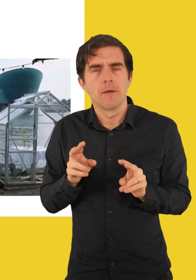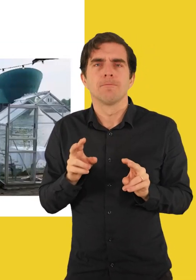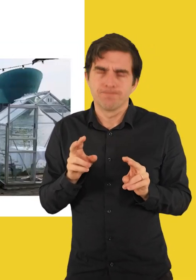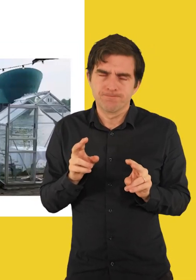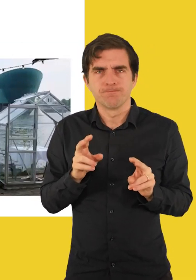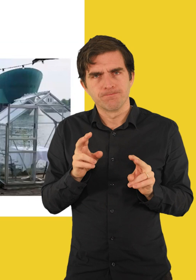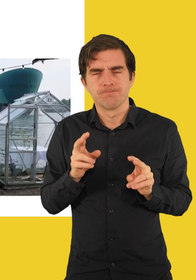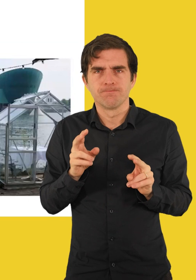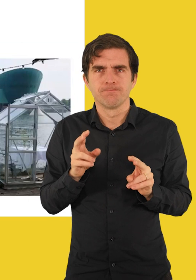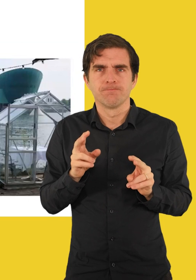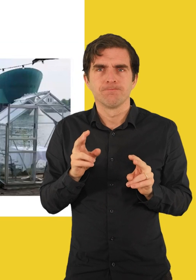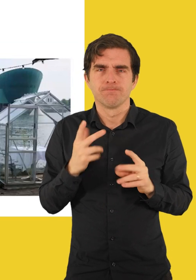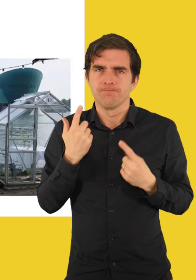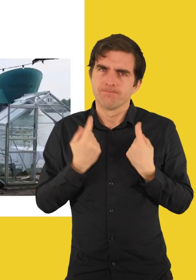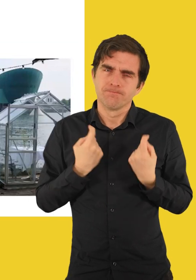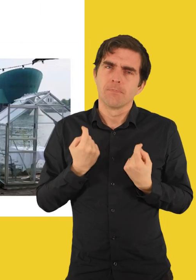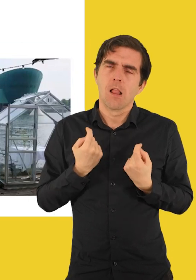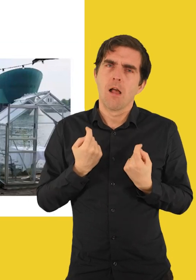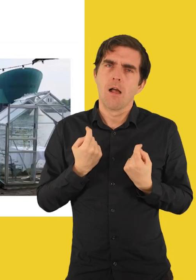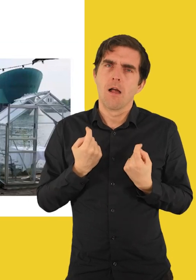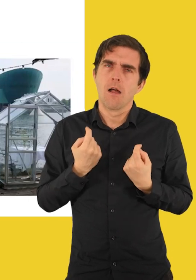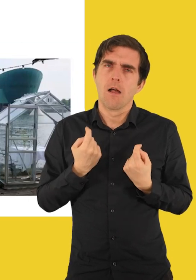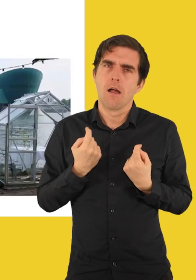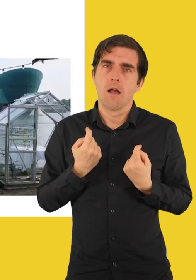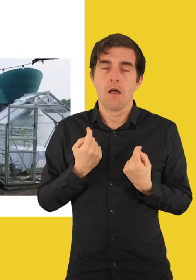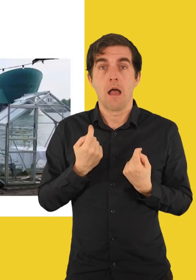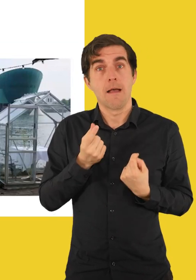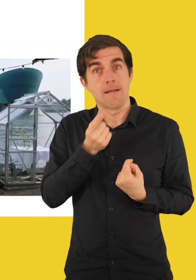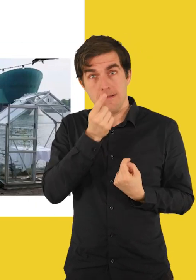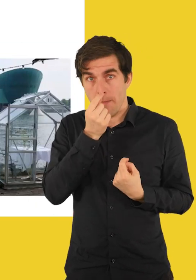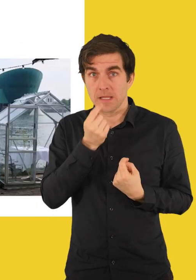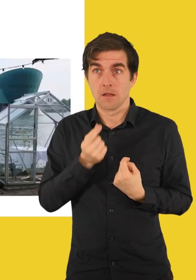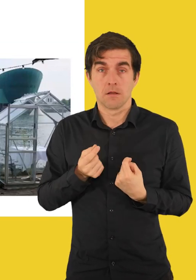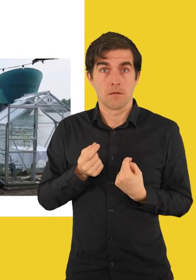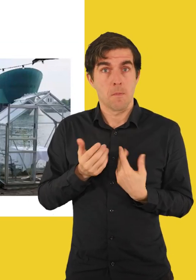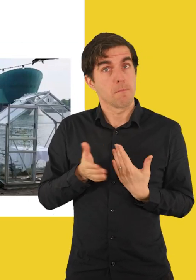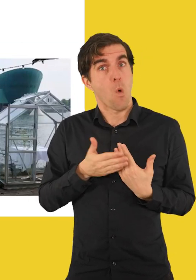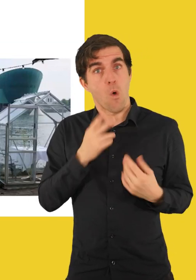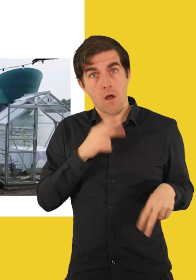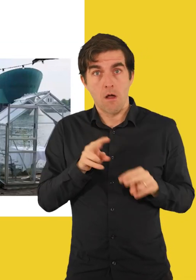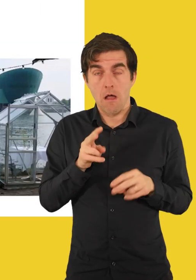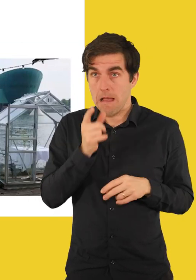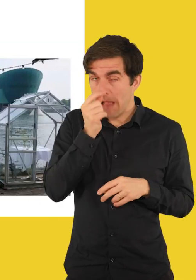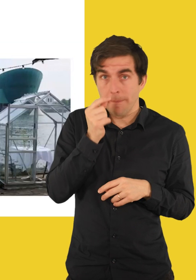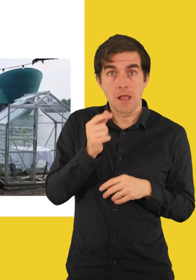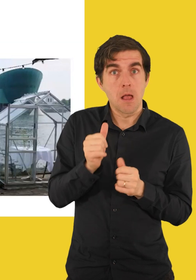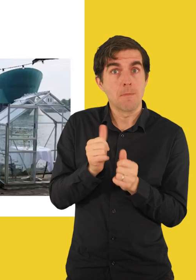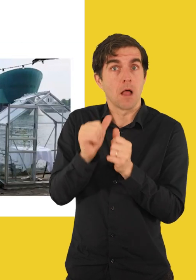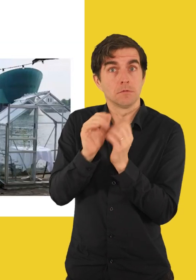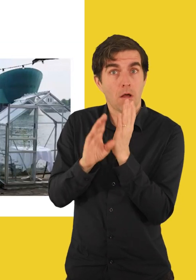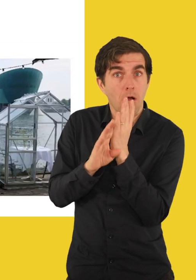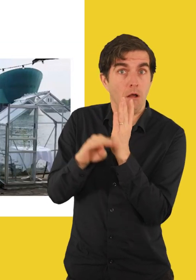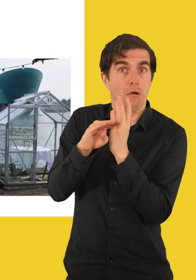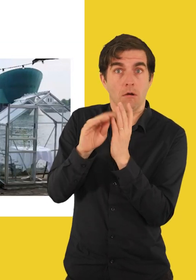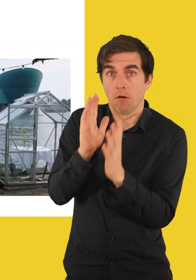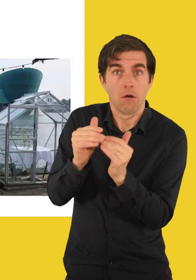the right things on a new way, and that they can be seen more, that